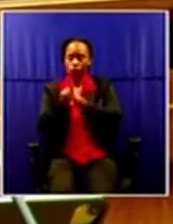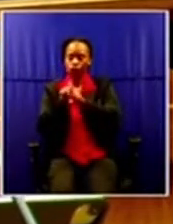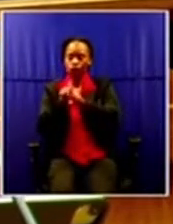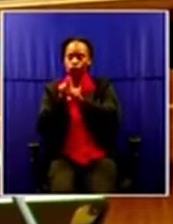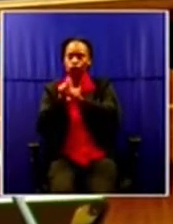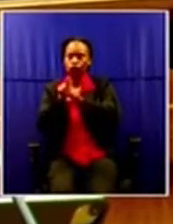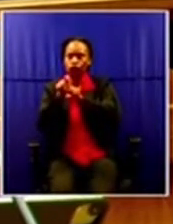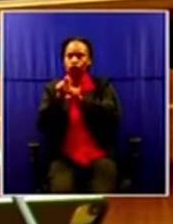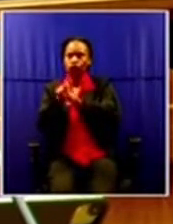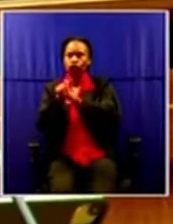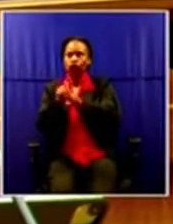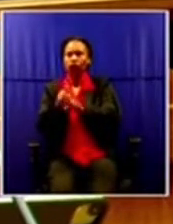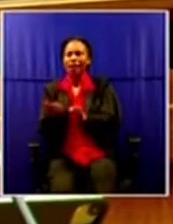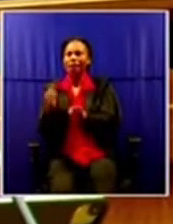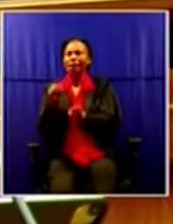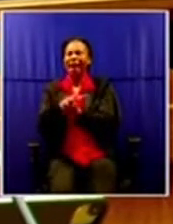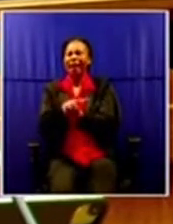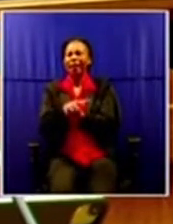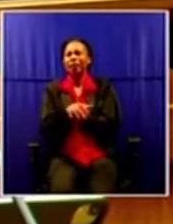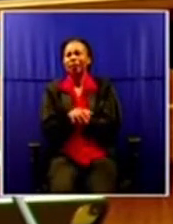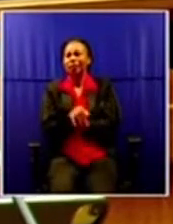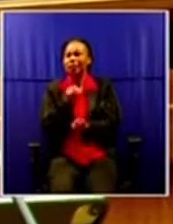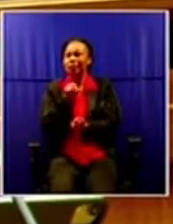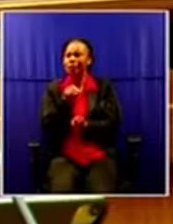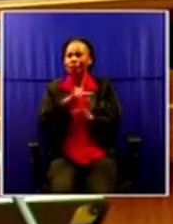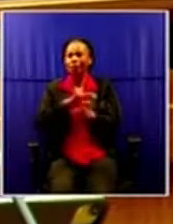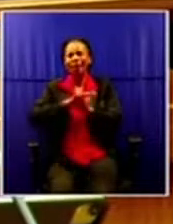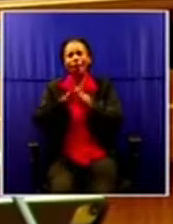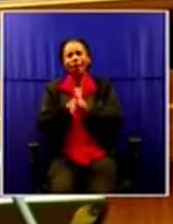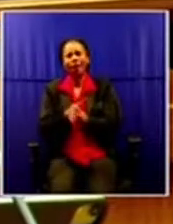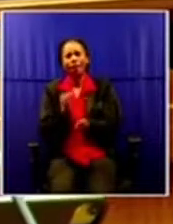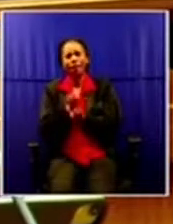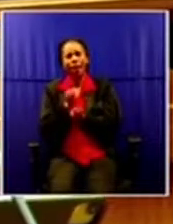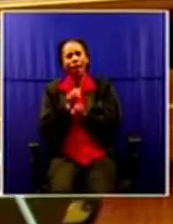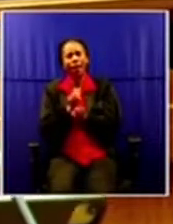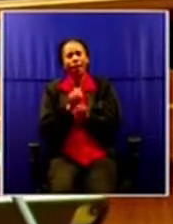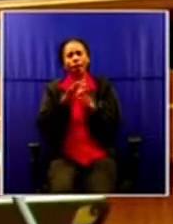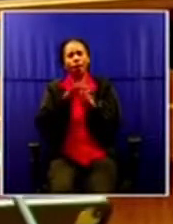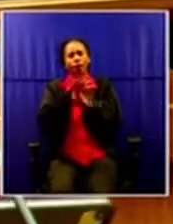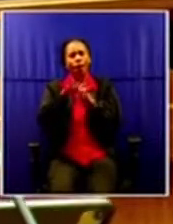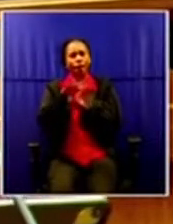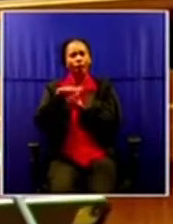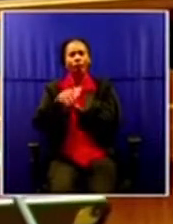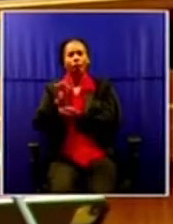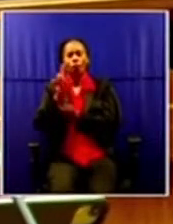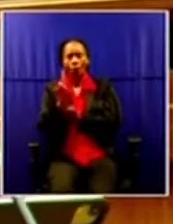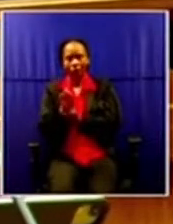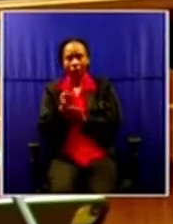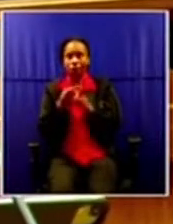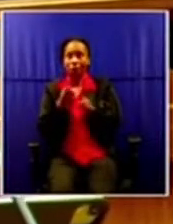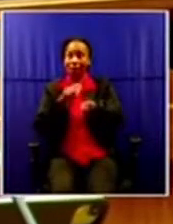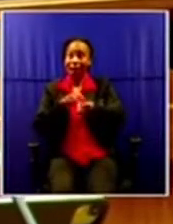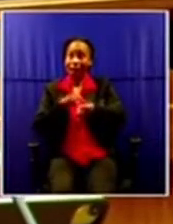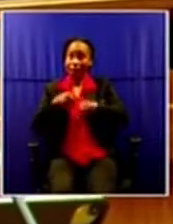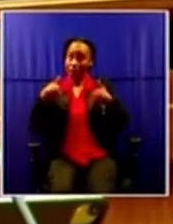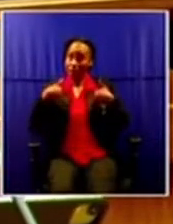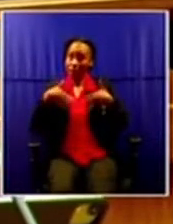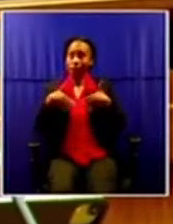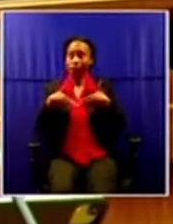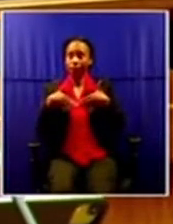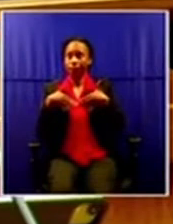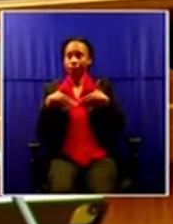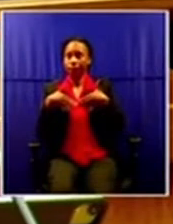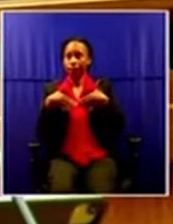households of the pandemic since the beginning of this pandemic. This